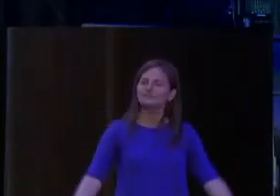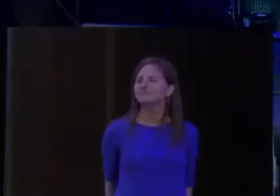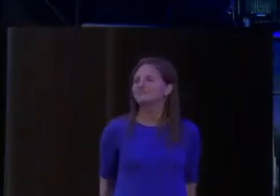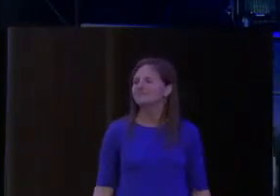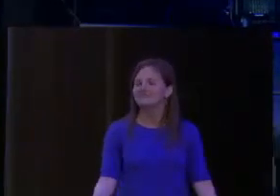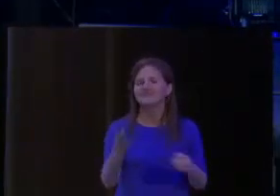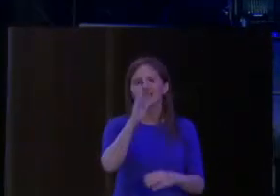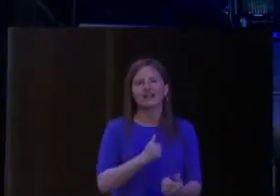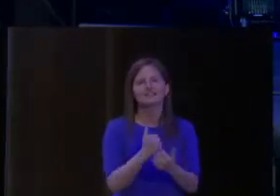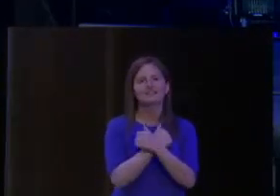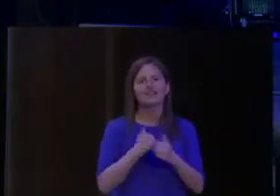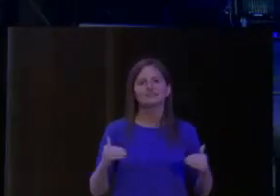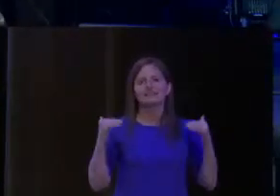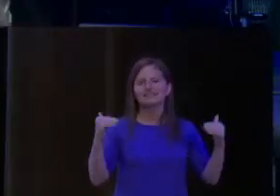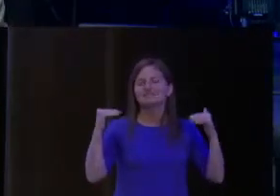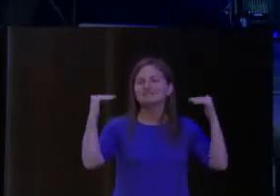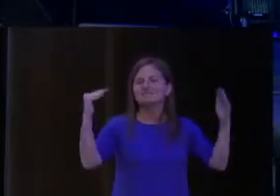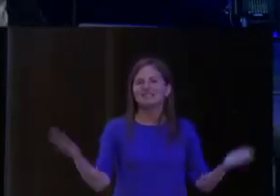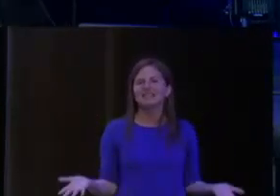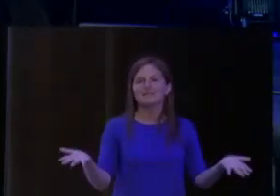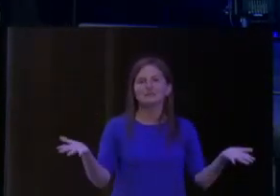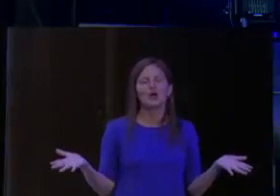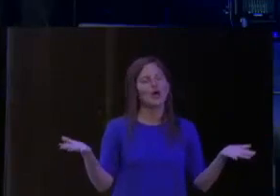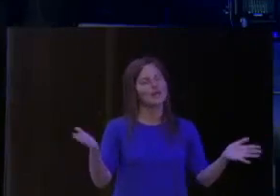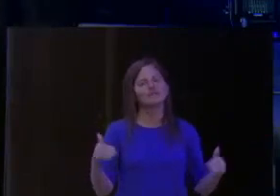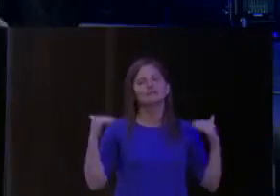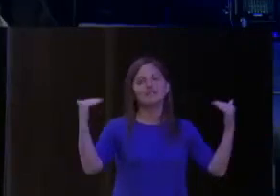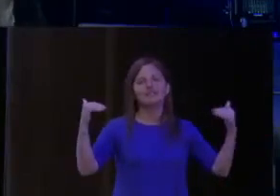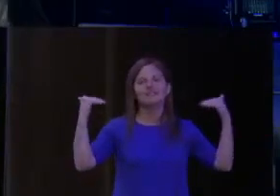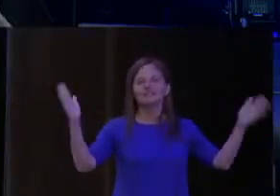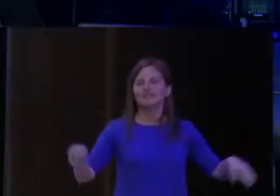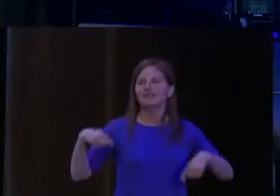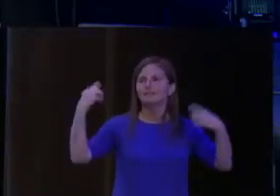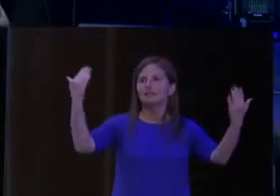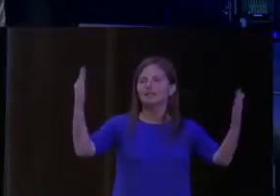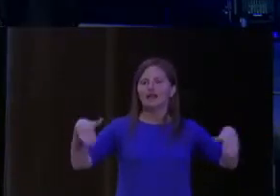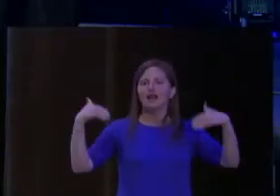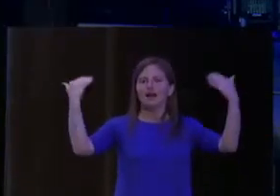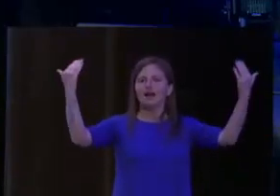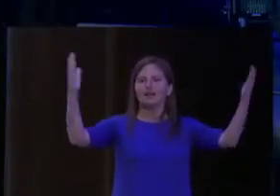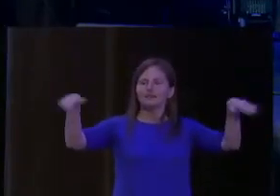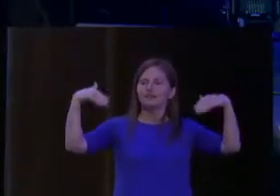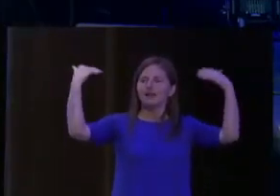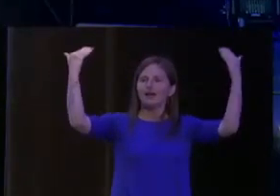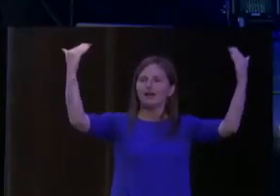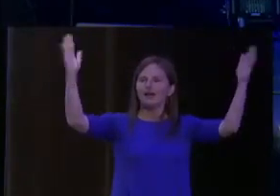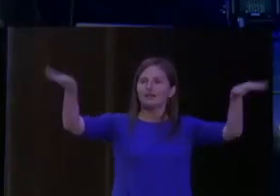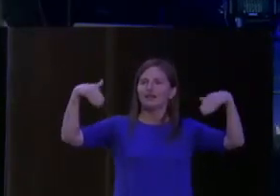higher. God's love keeps lifting me, keeps on lifting me. God's love lifts